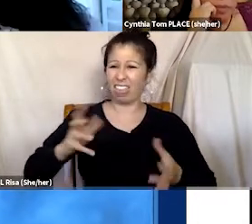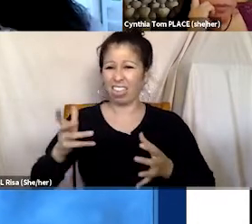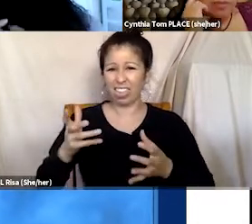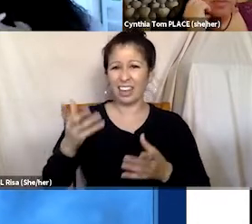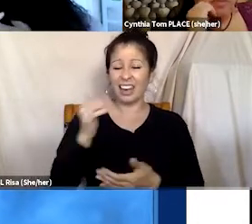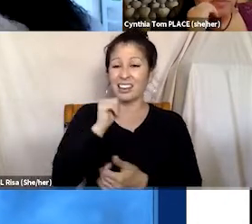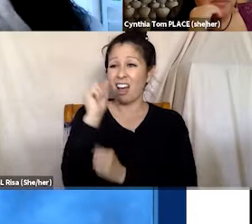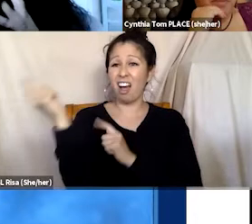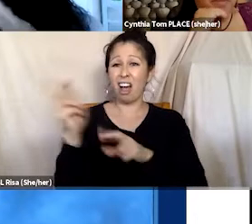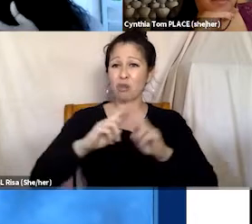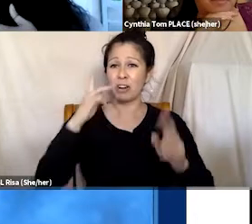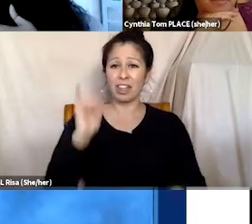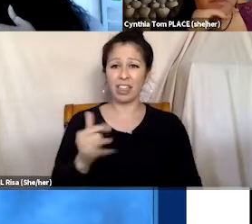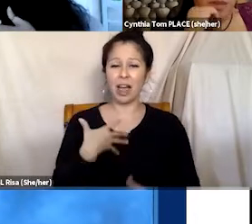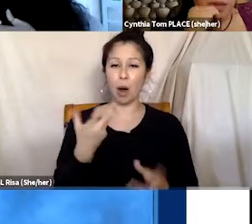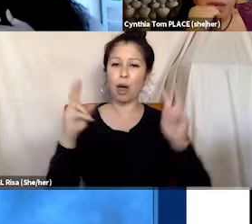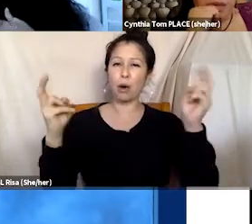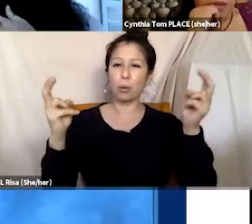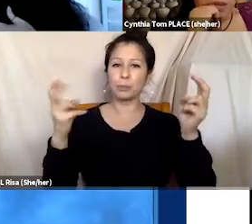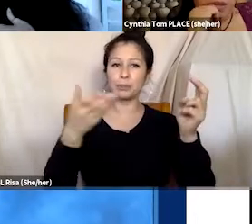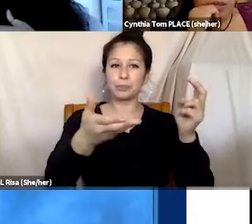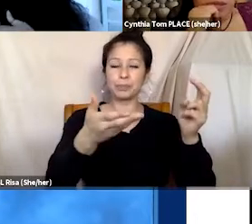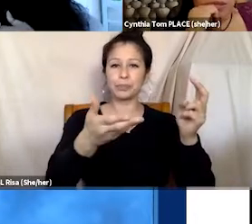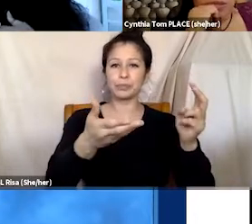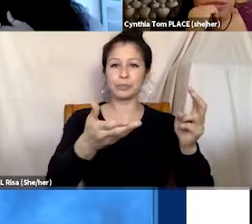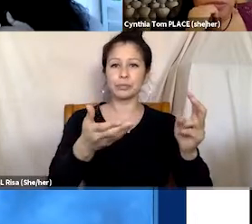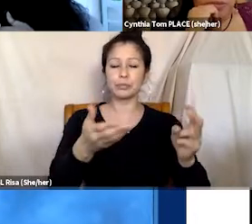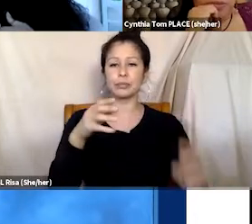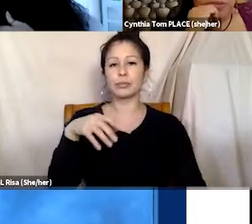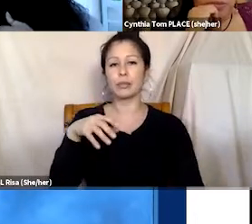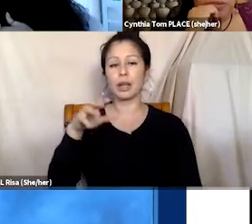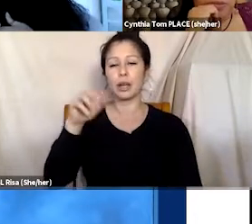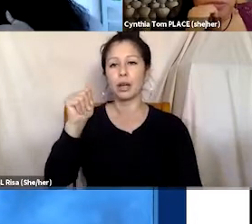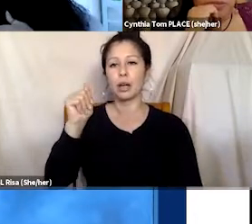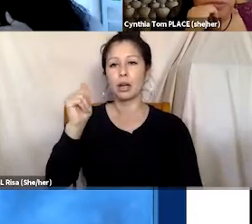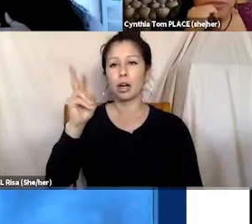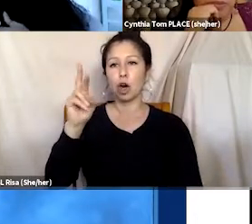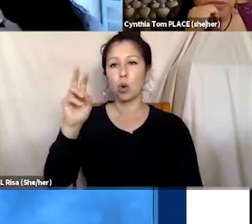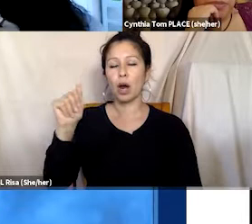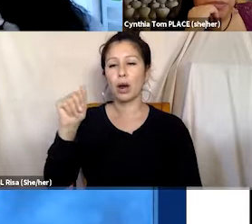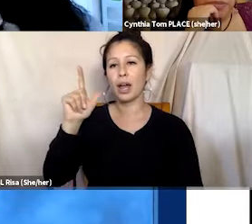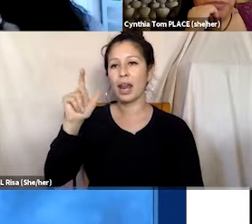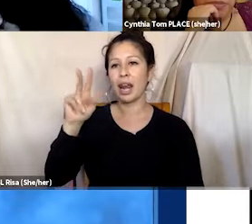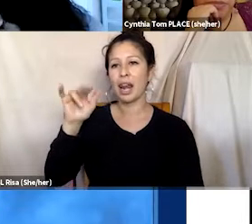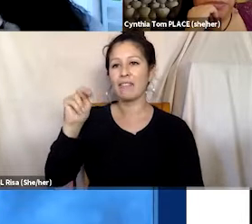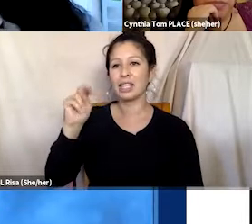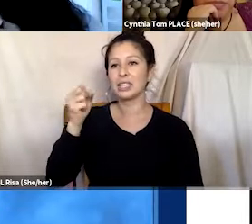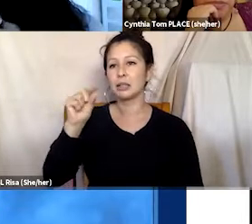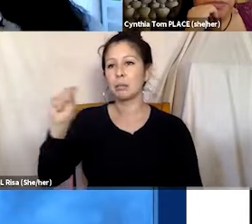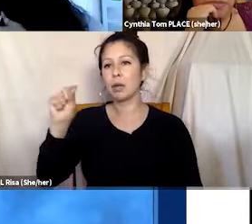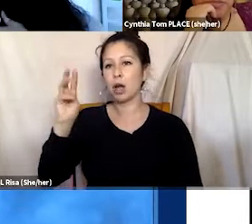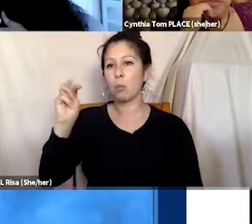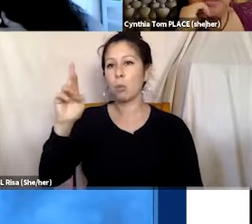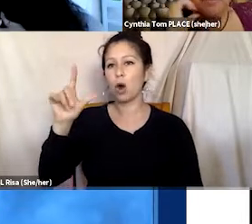it. But I want to quote a curandera, Aurora Levins Morales, who in her book called